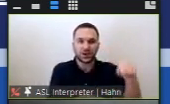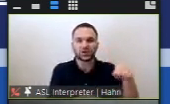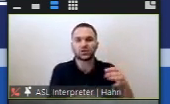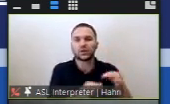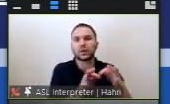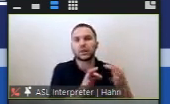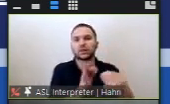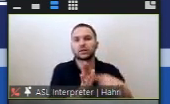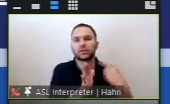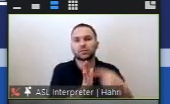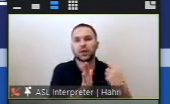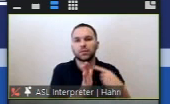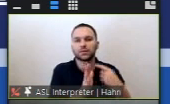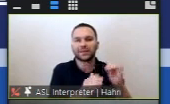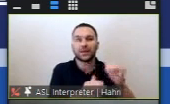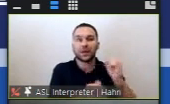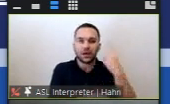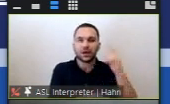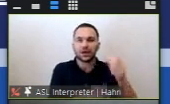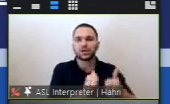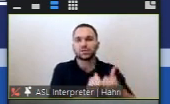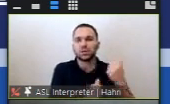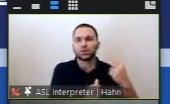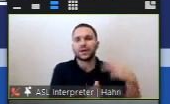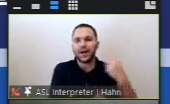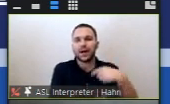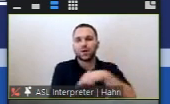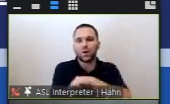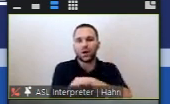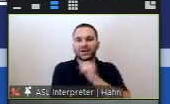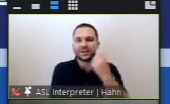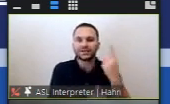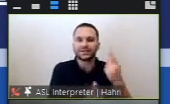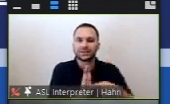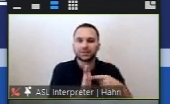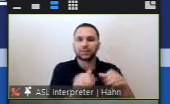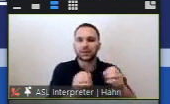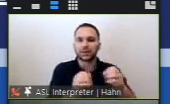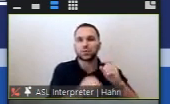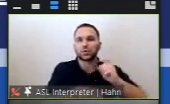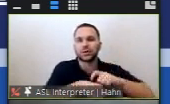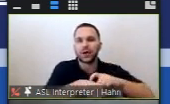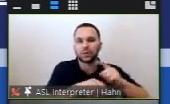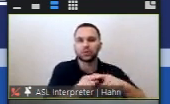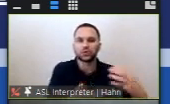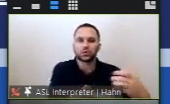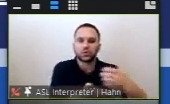highest quality information we can gather. It just takes a little bit more time to gather that high quality information.